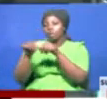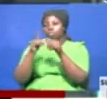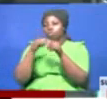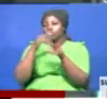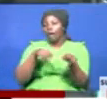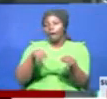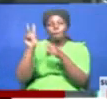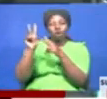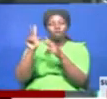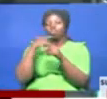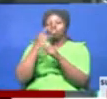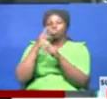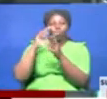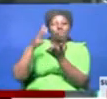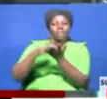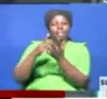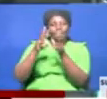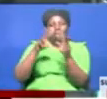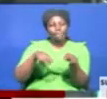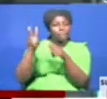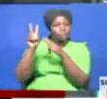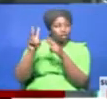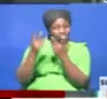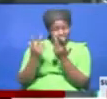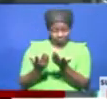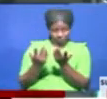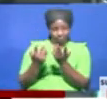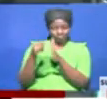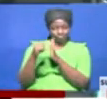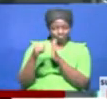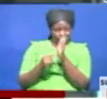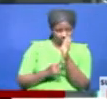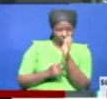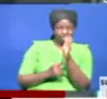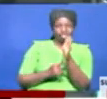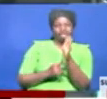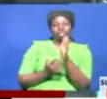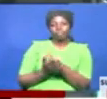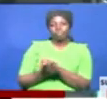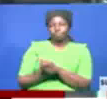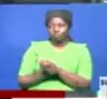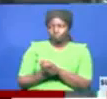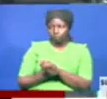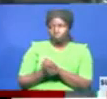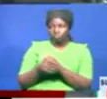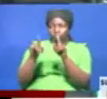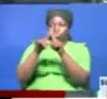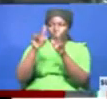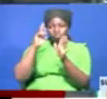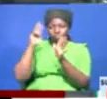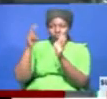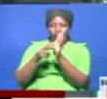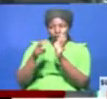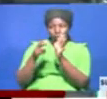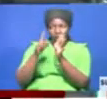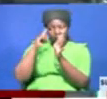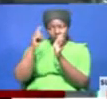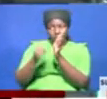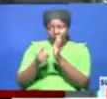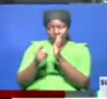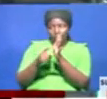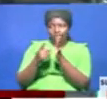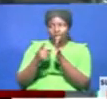the uploading, etc., etc. And there was acknowledgement of at least 200